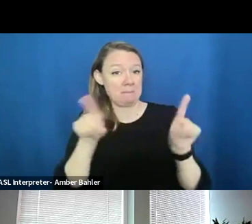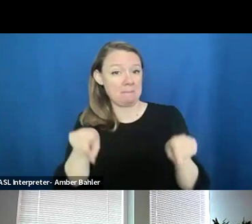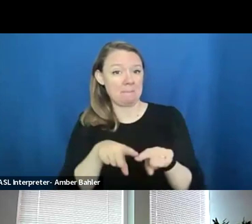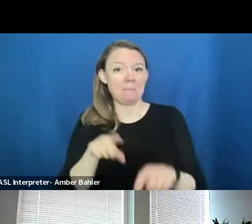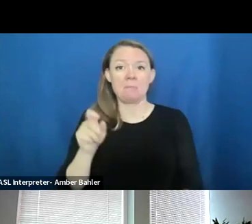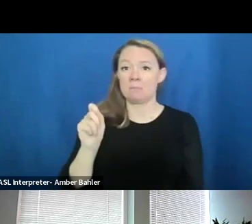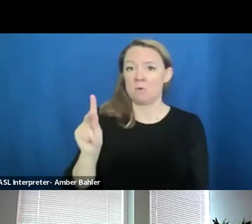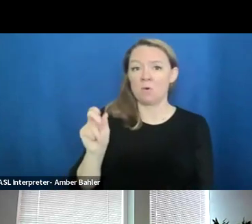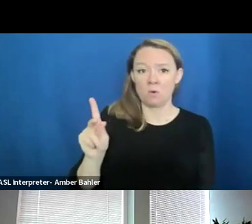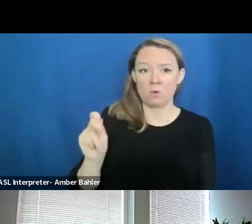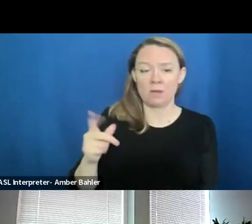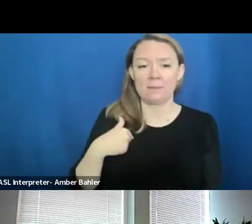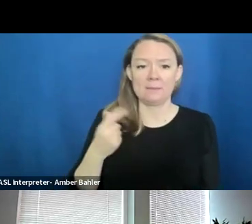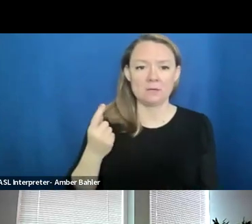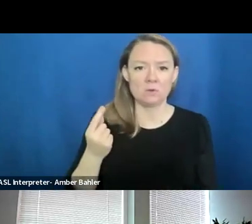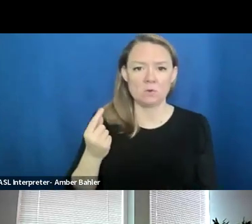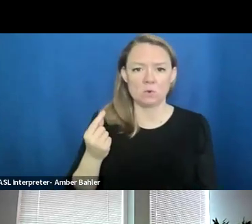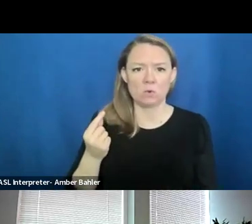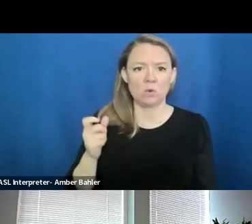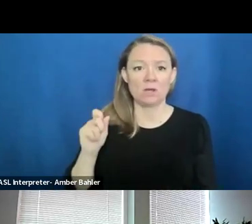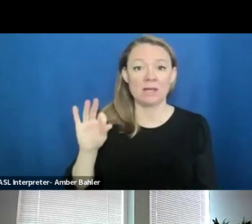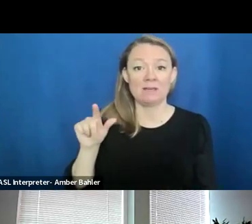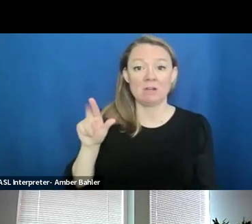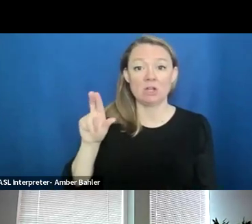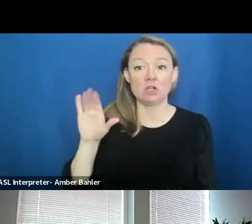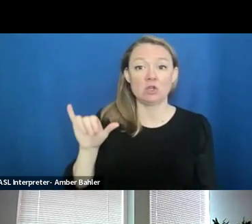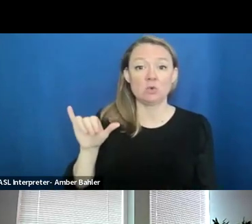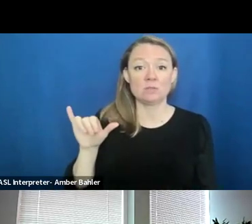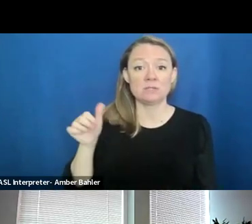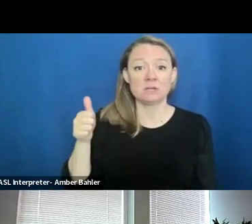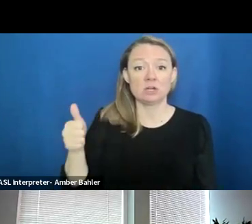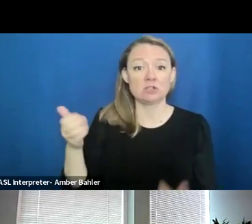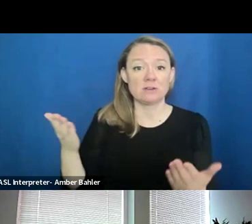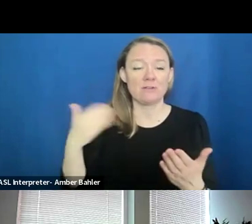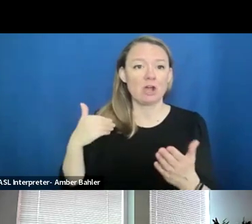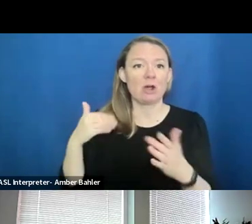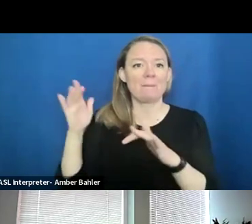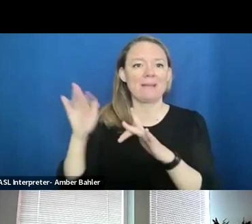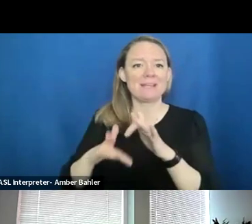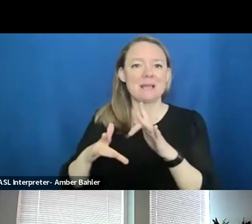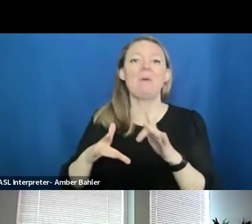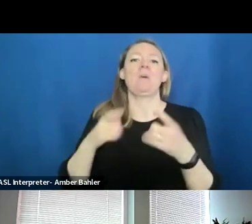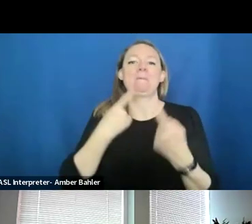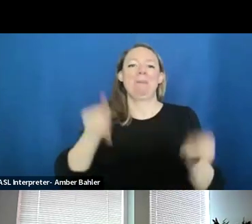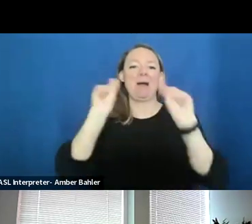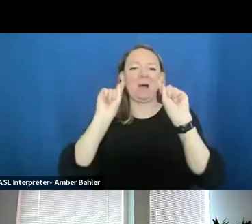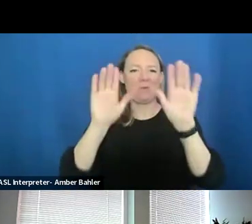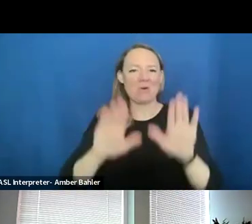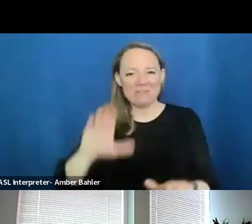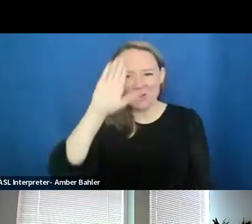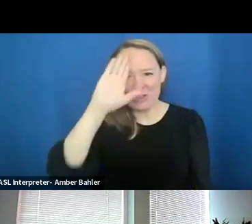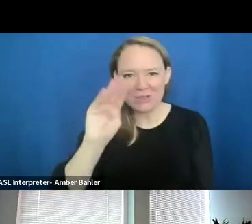Well, what I can do if Lucy's here is I can skip ahead to Lucy. He's there. All right. Wonderful. Hi,